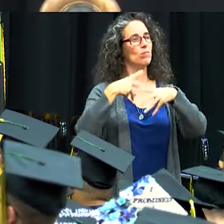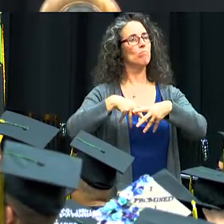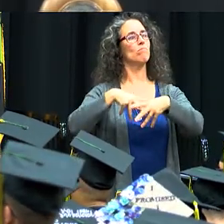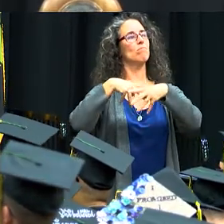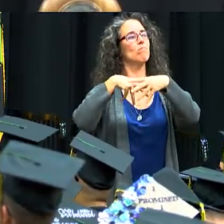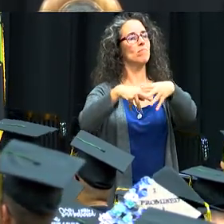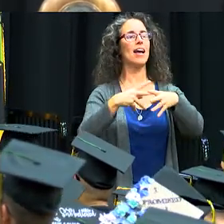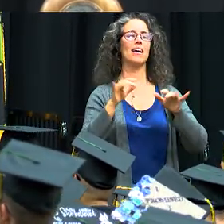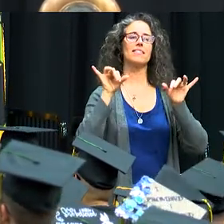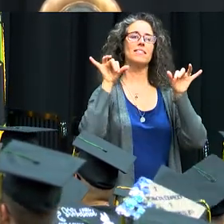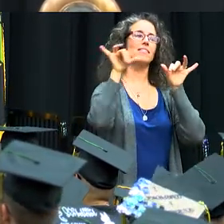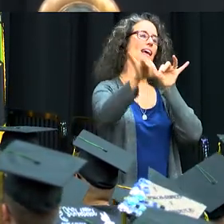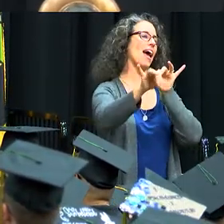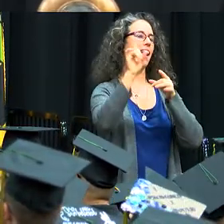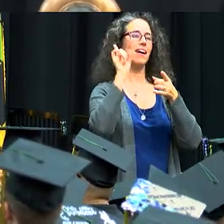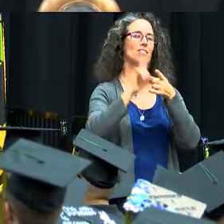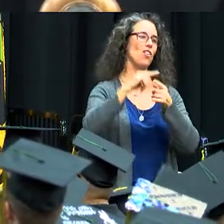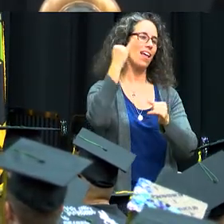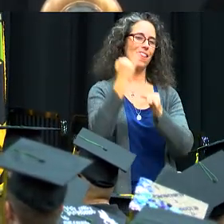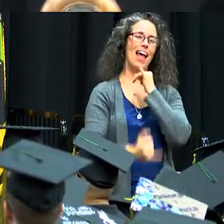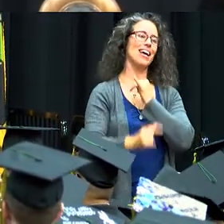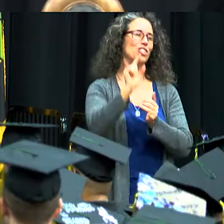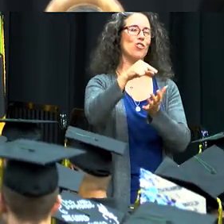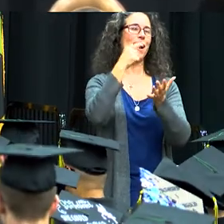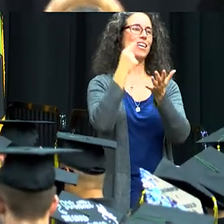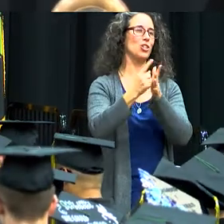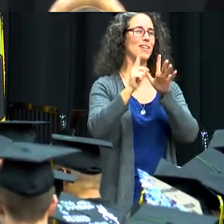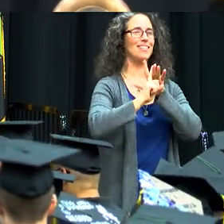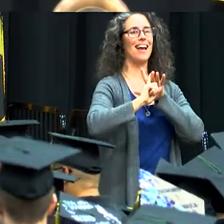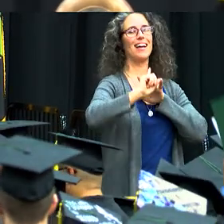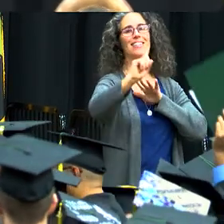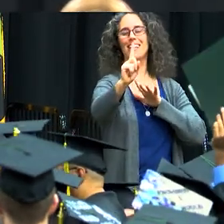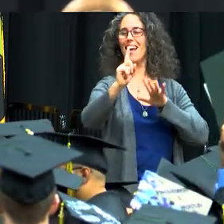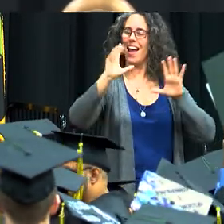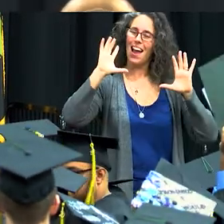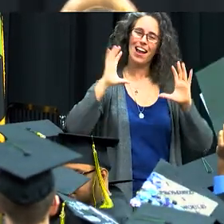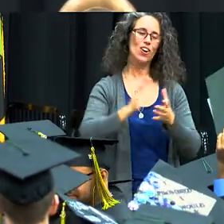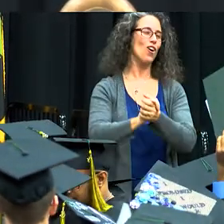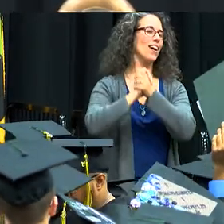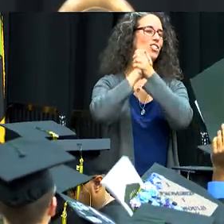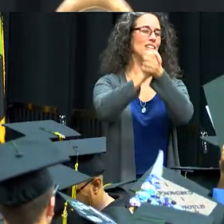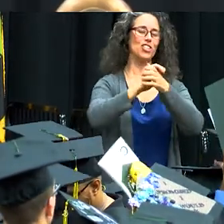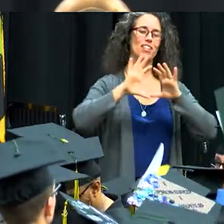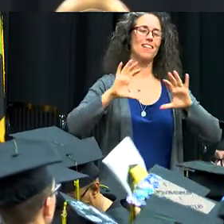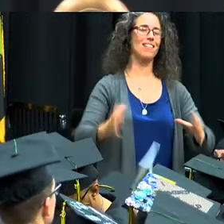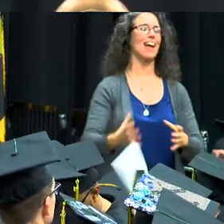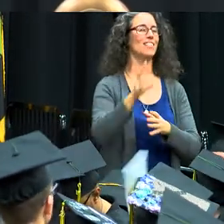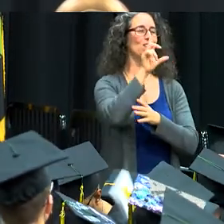graduate has exited. One more time, congratulations for the first class of 2020.